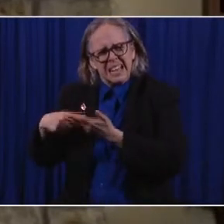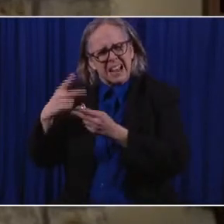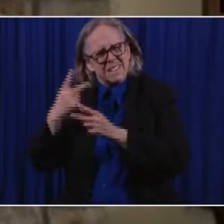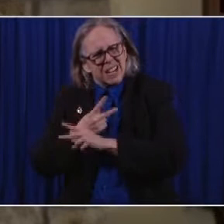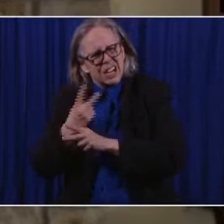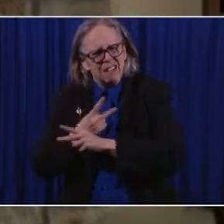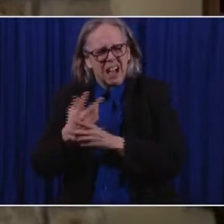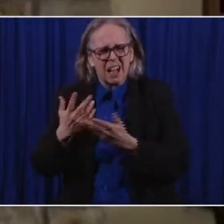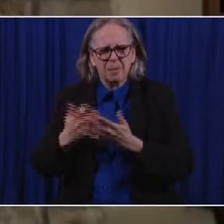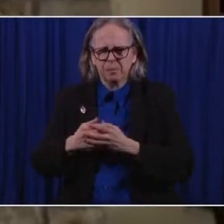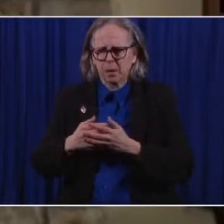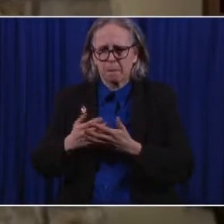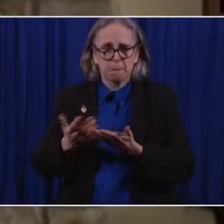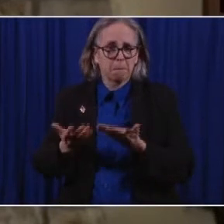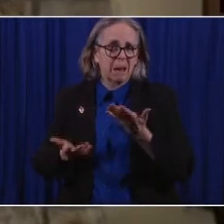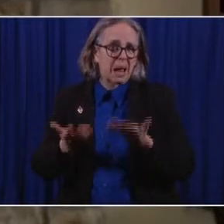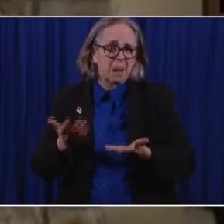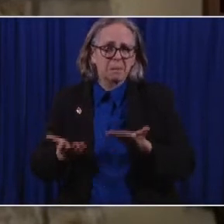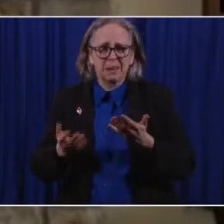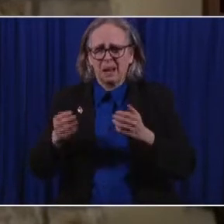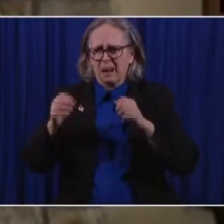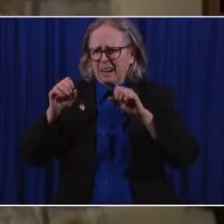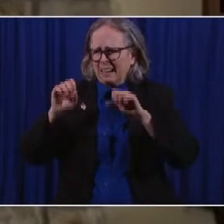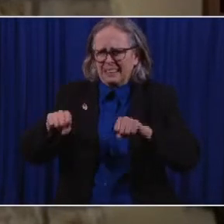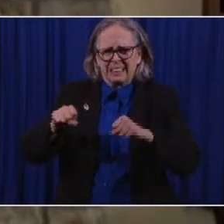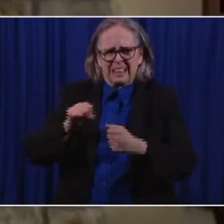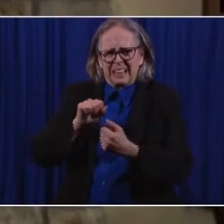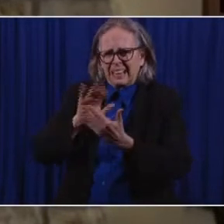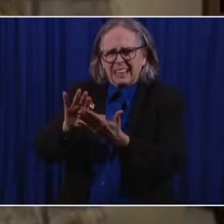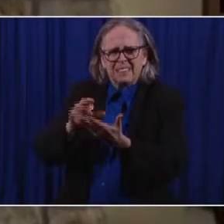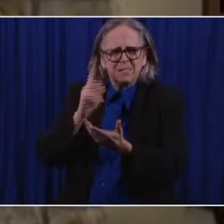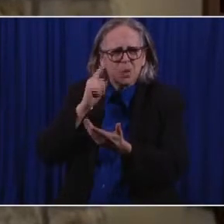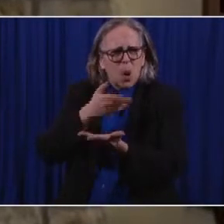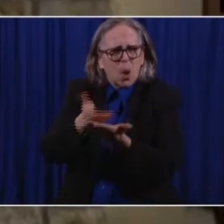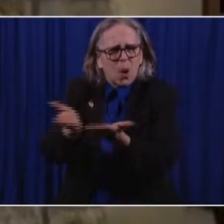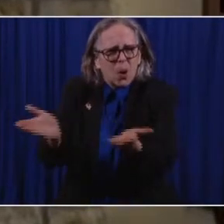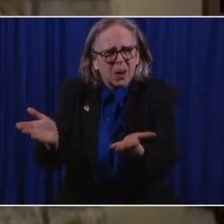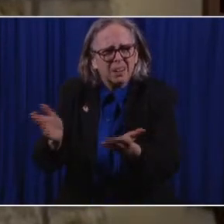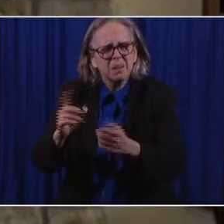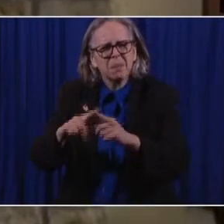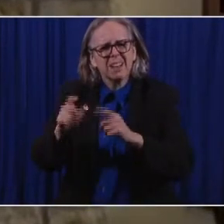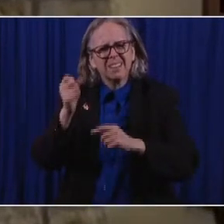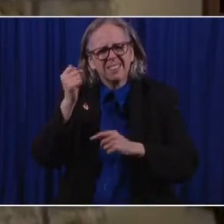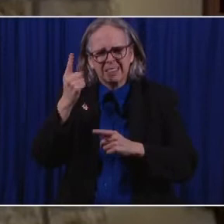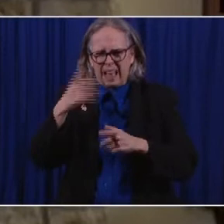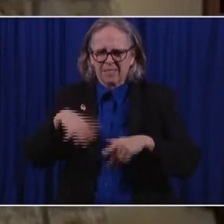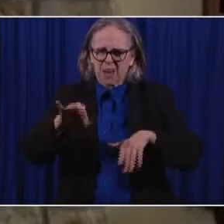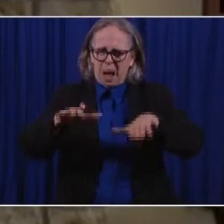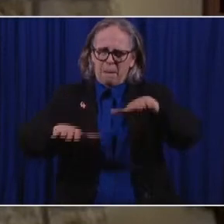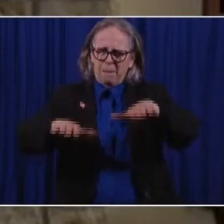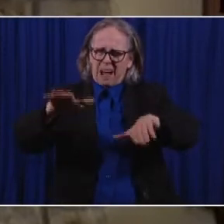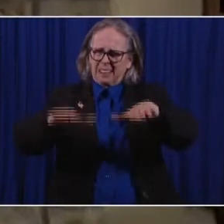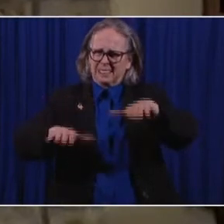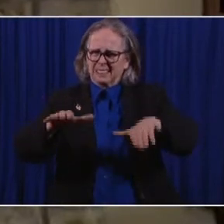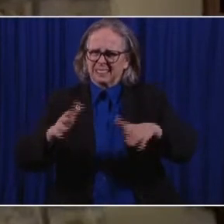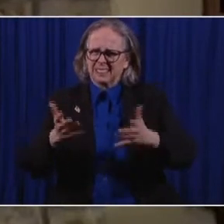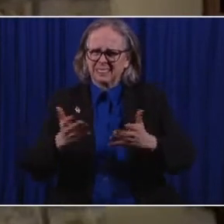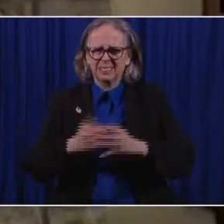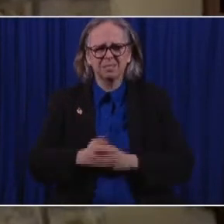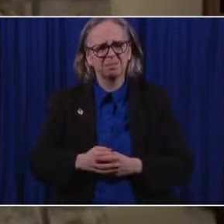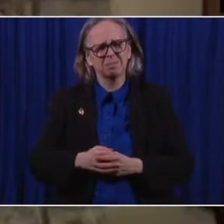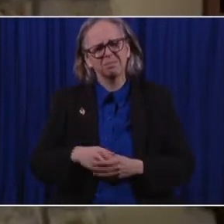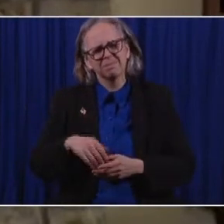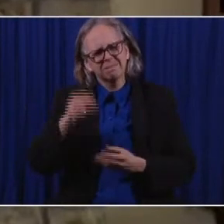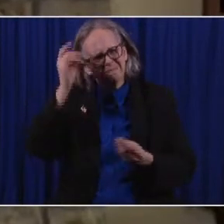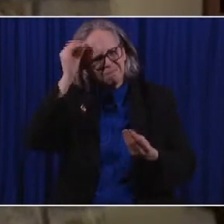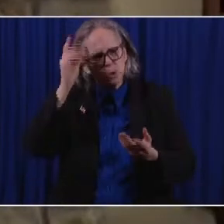the vaccine out quickly, but also that is respectful of, frankly, who's the most vulnerable people we have out